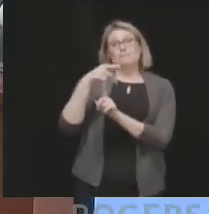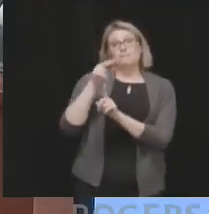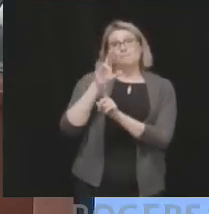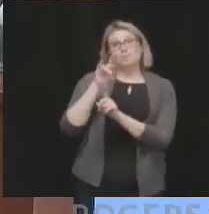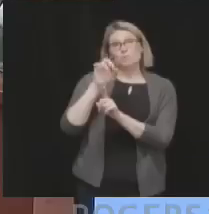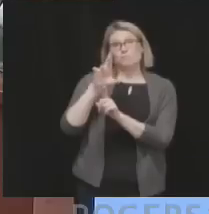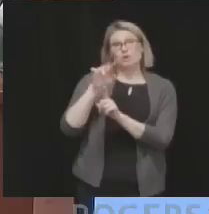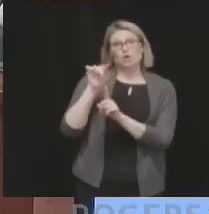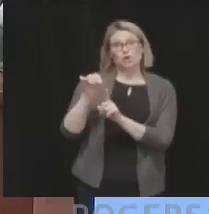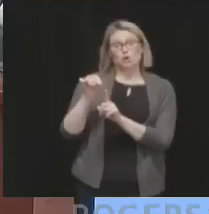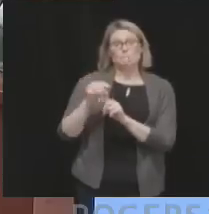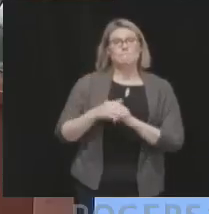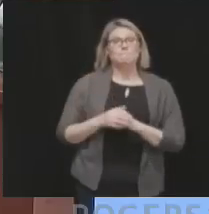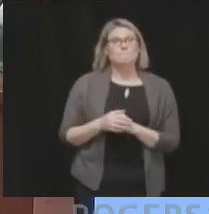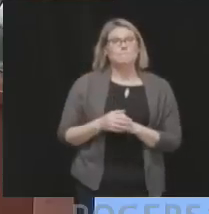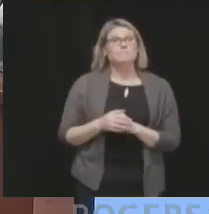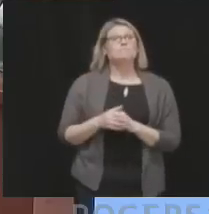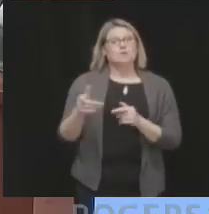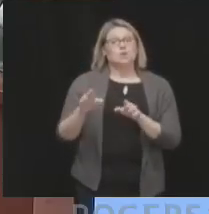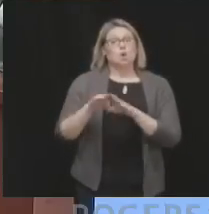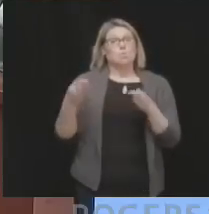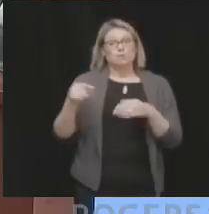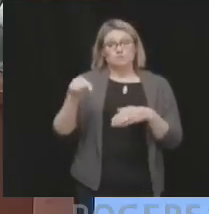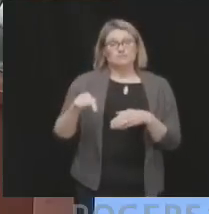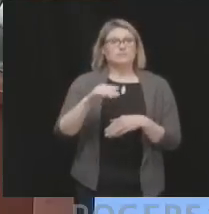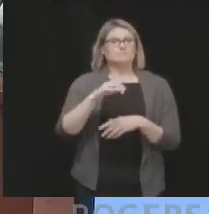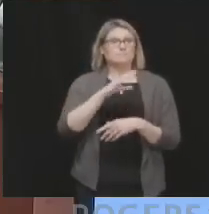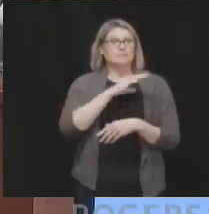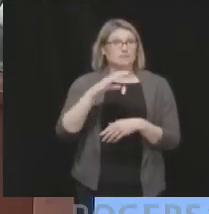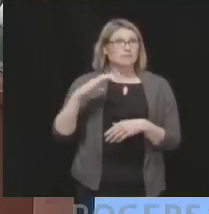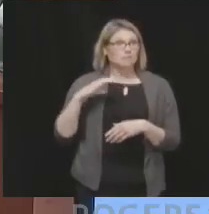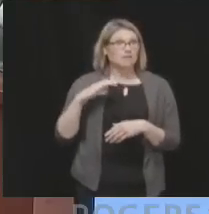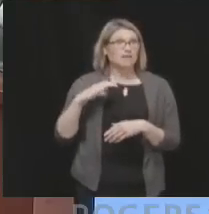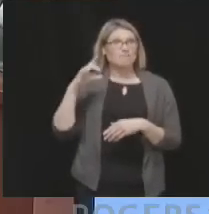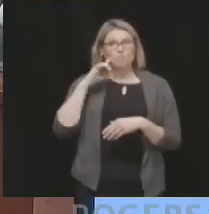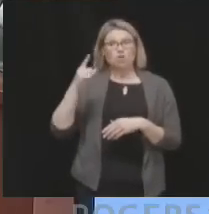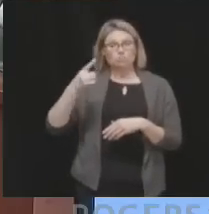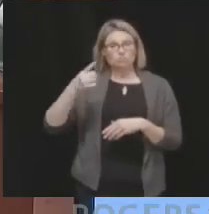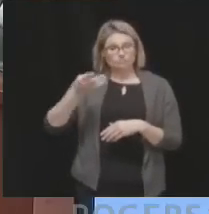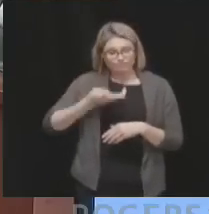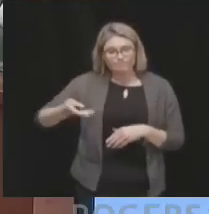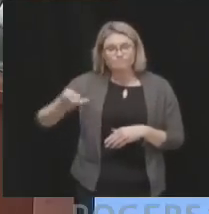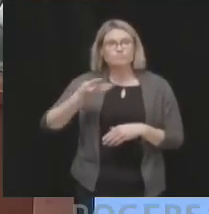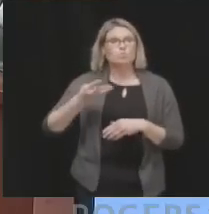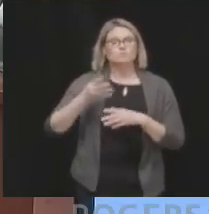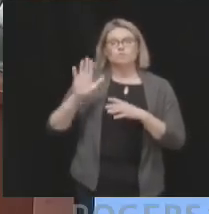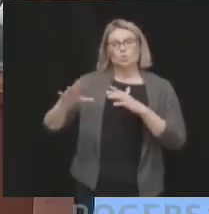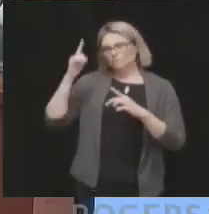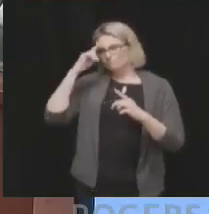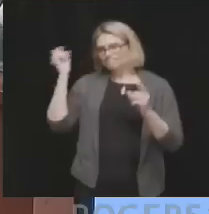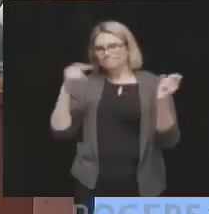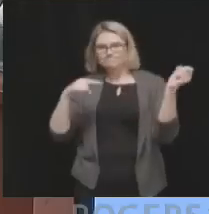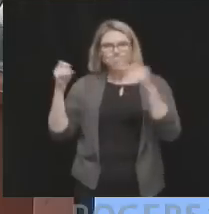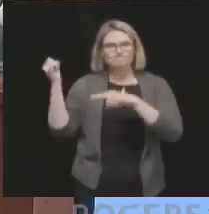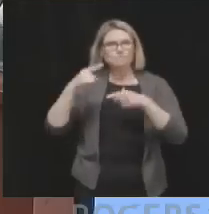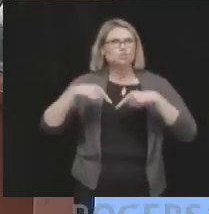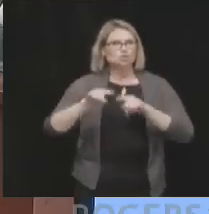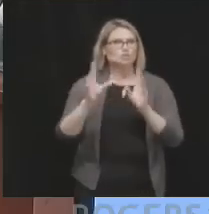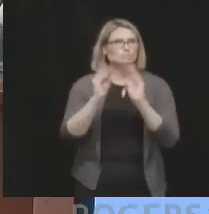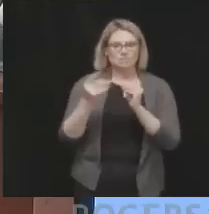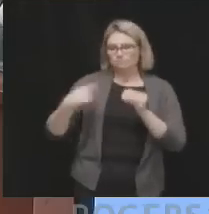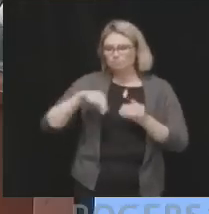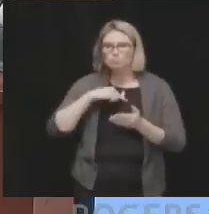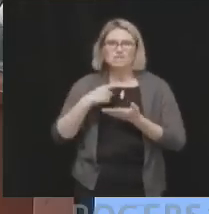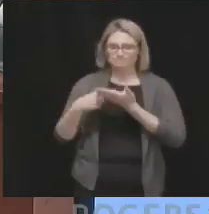quick to lock things down, I know it was hard, it was rigid, but now we're seeing the success of that. You know, in New